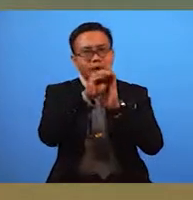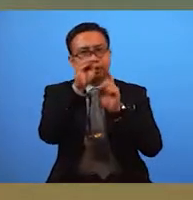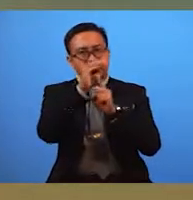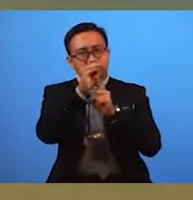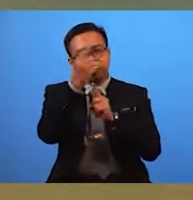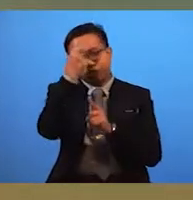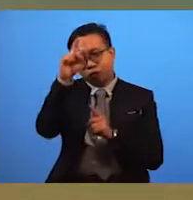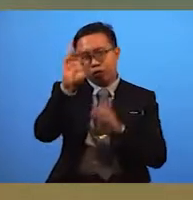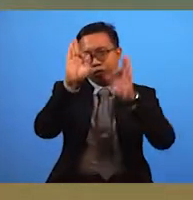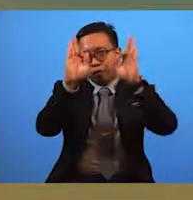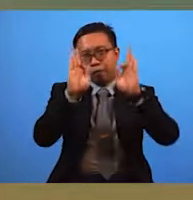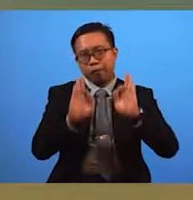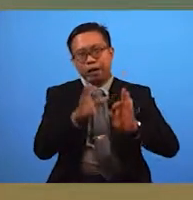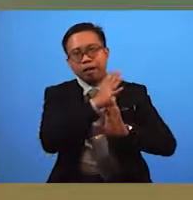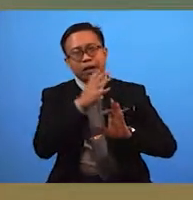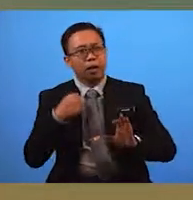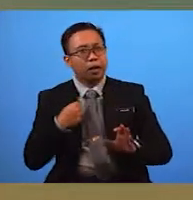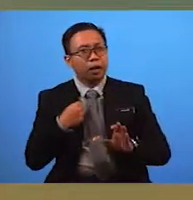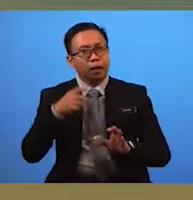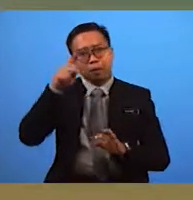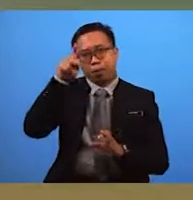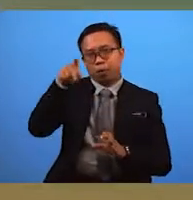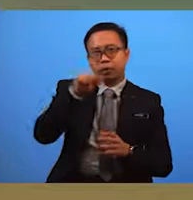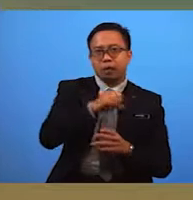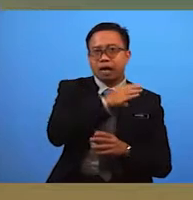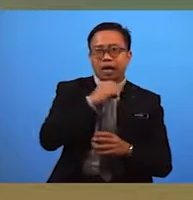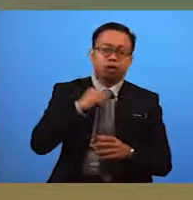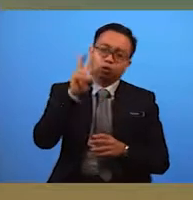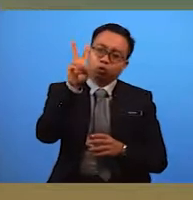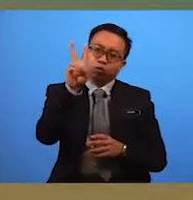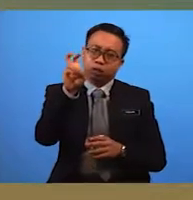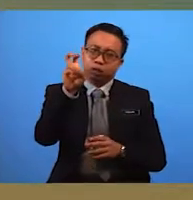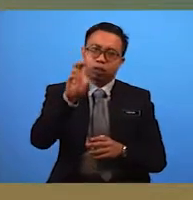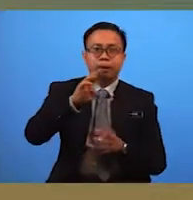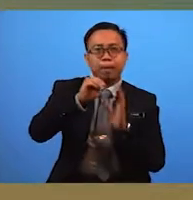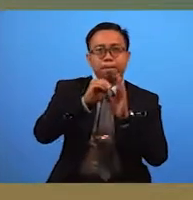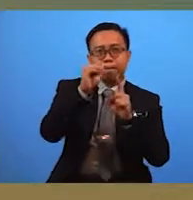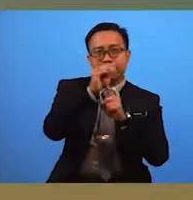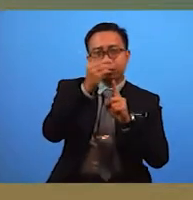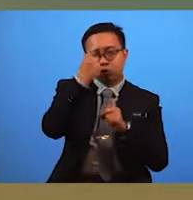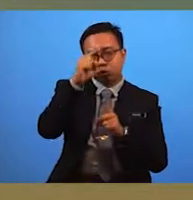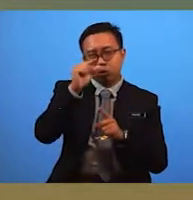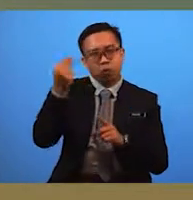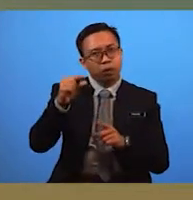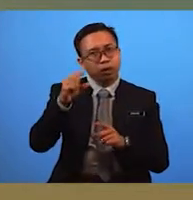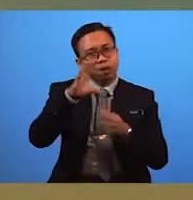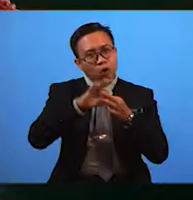the format and content points, and up to 20 marks for the quality of your writing.